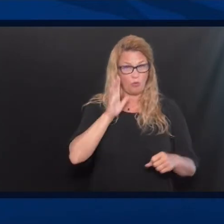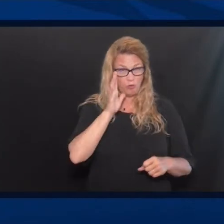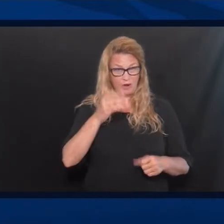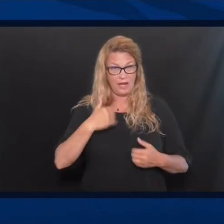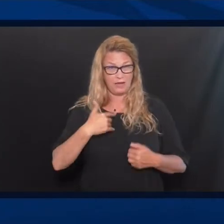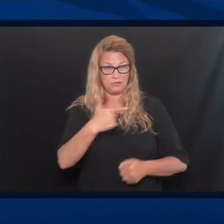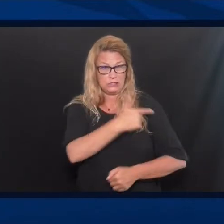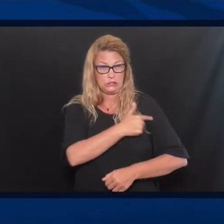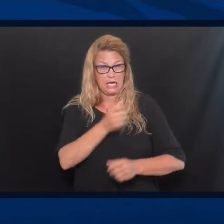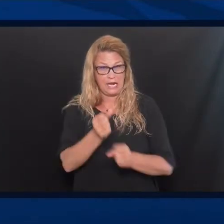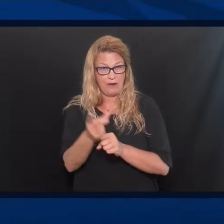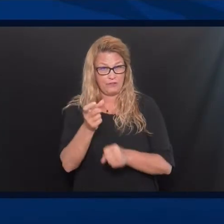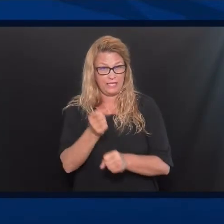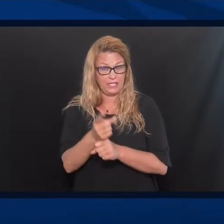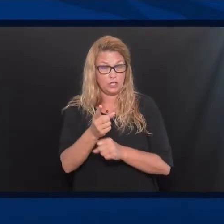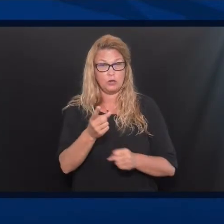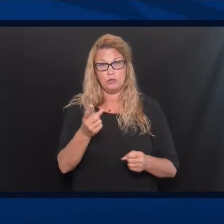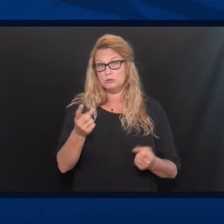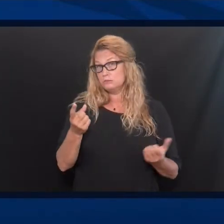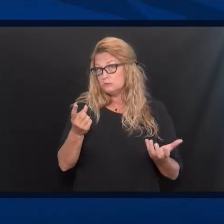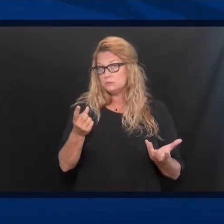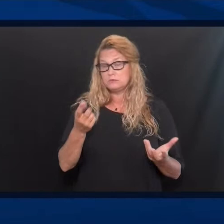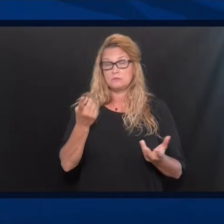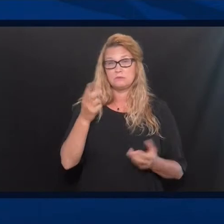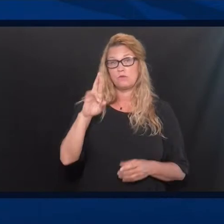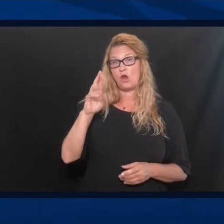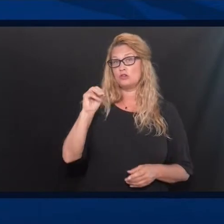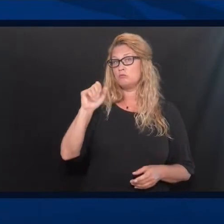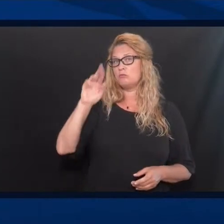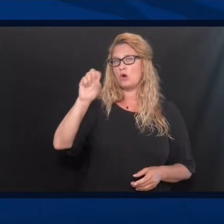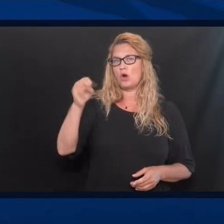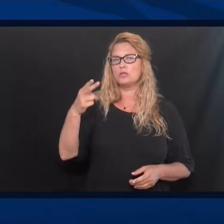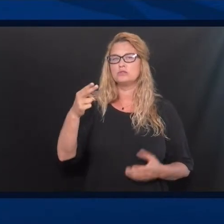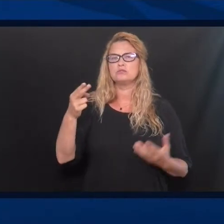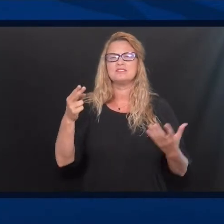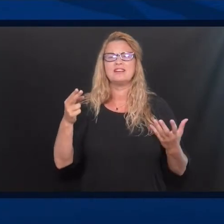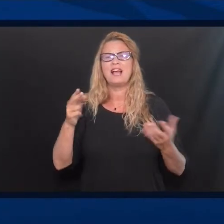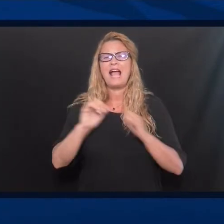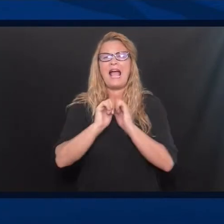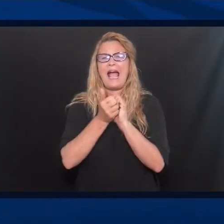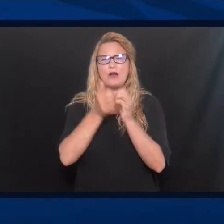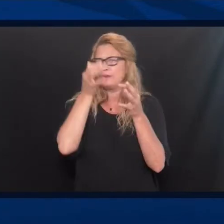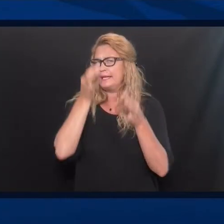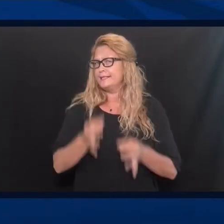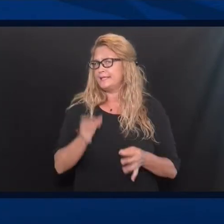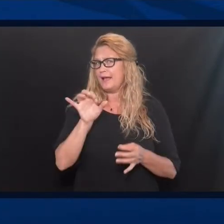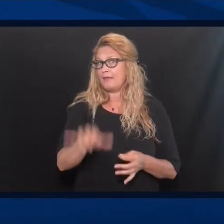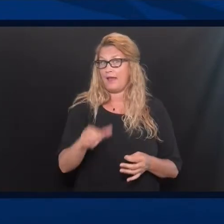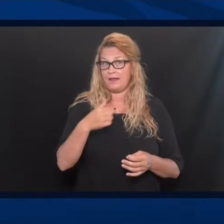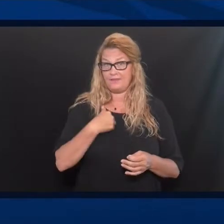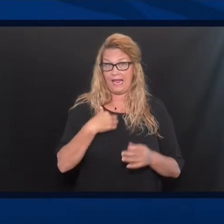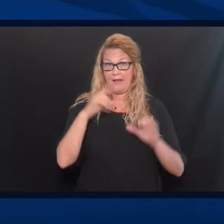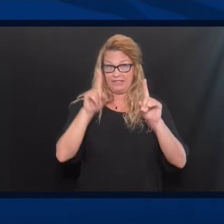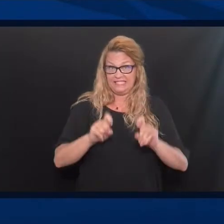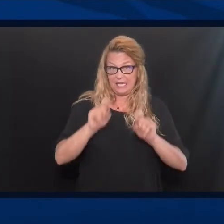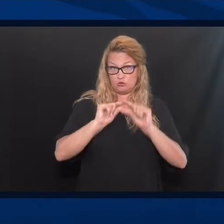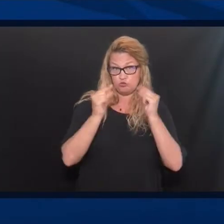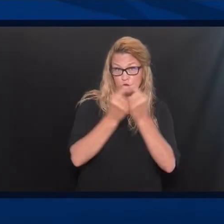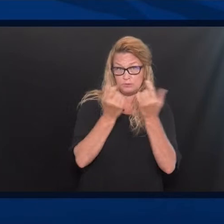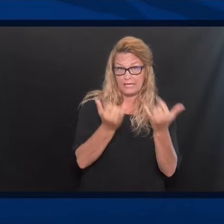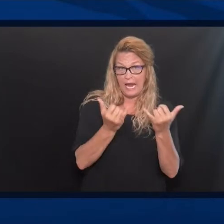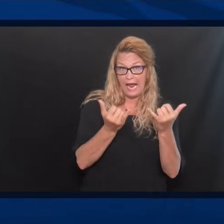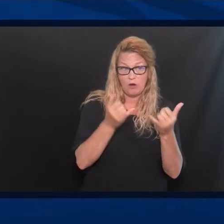for the vaccine. Dr. Marsh, how would they determine that? Do they have a sample group that they're studying